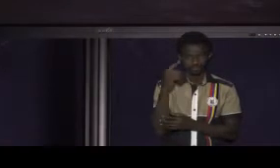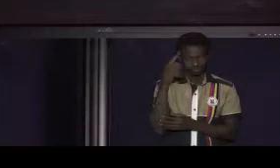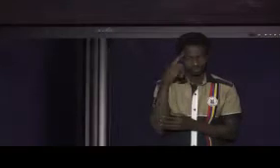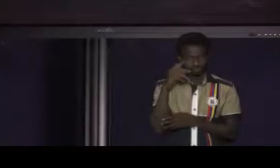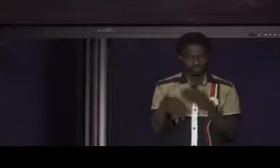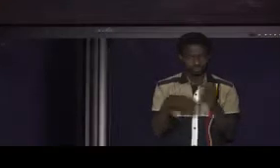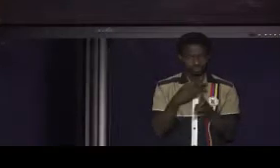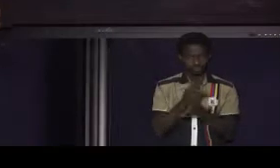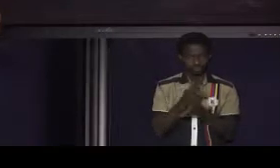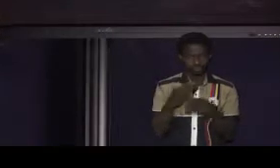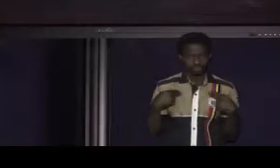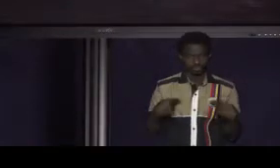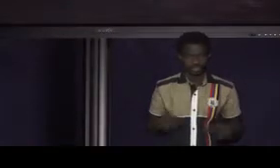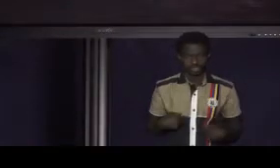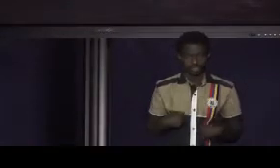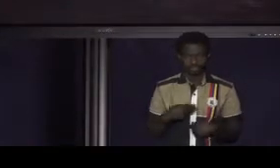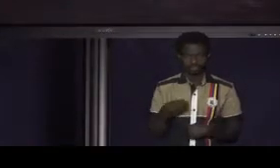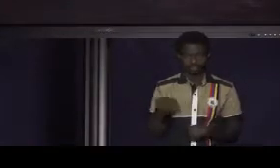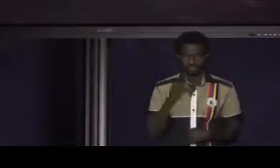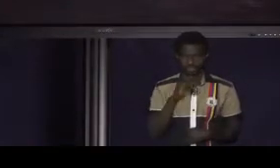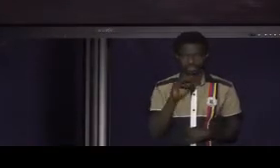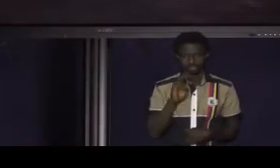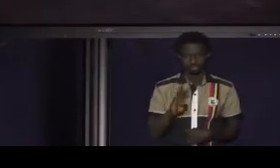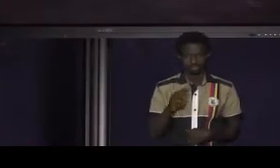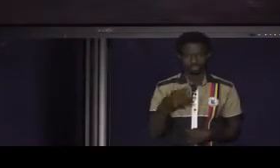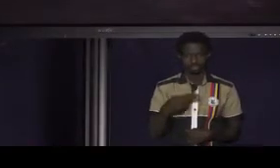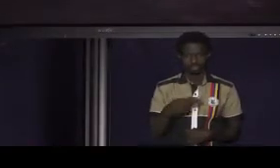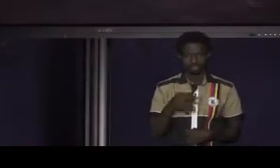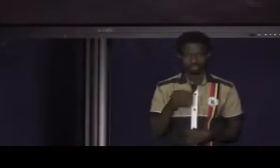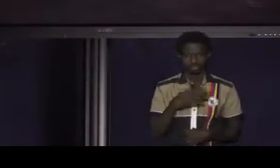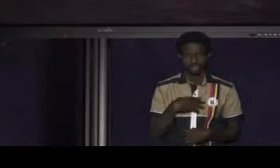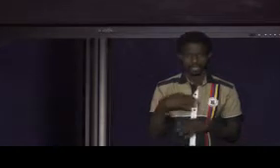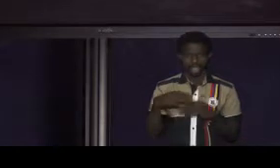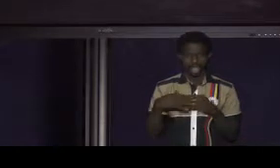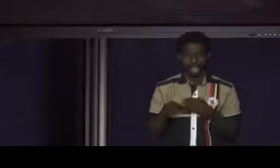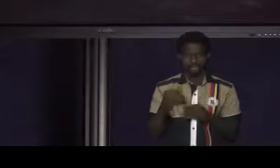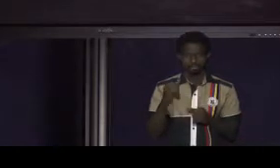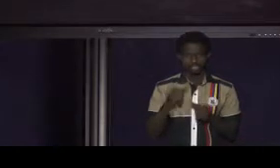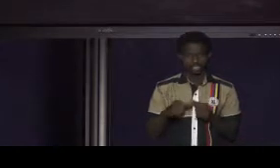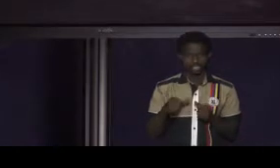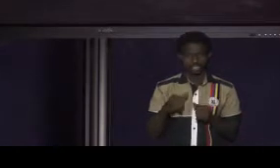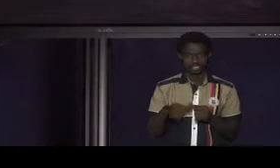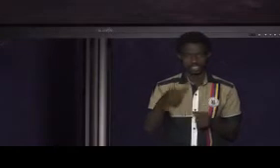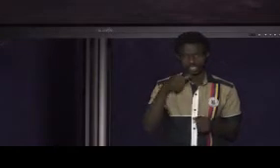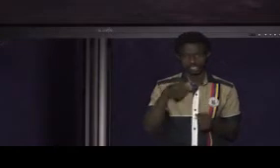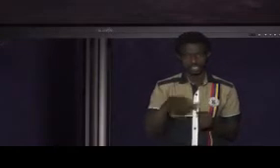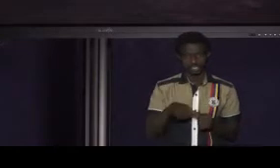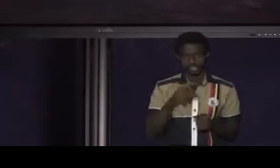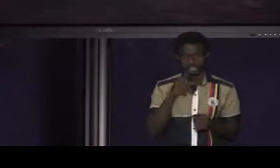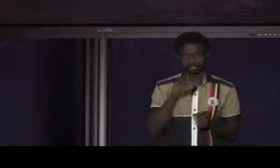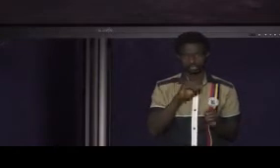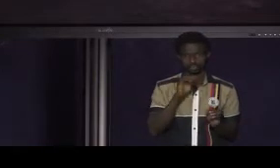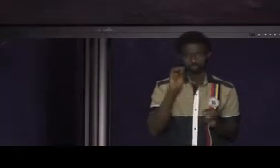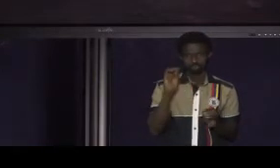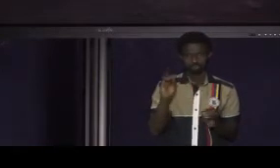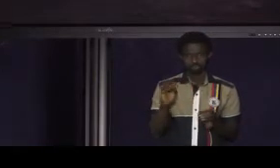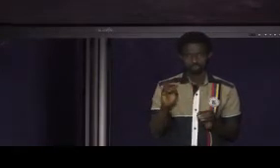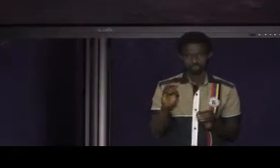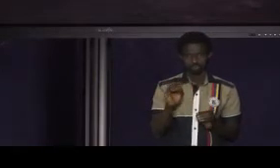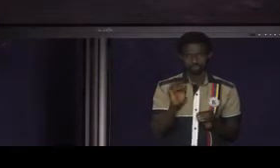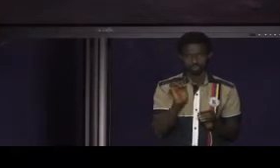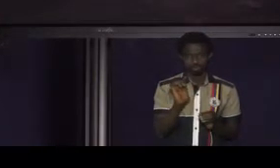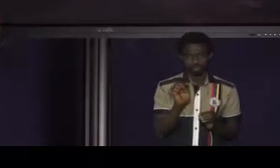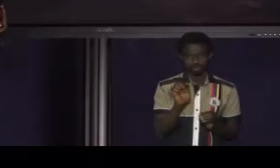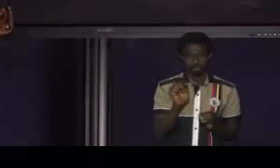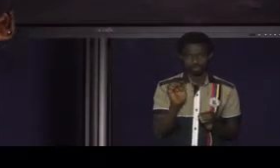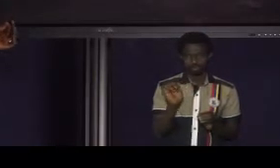WHO. And after each of the letters used in abbreviation, you put the full stop,